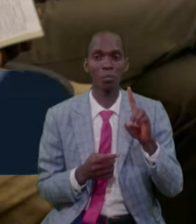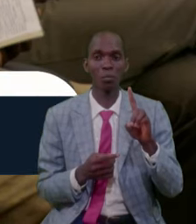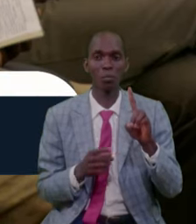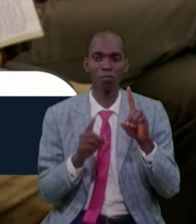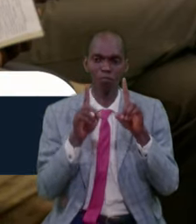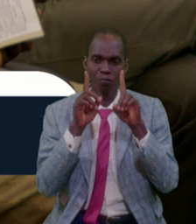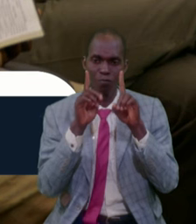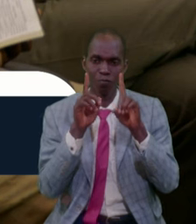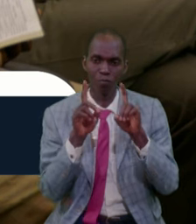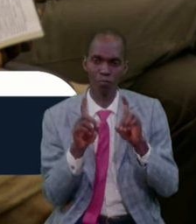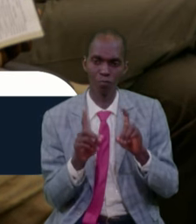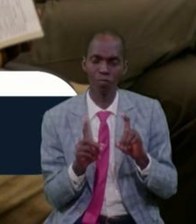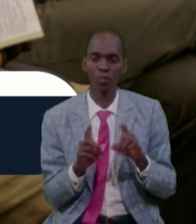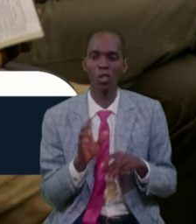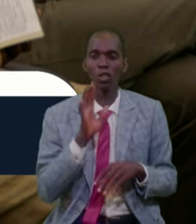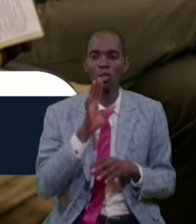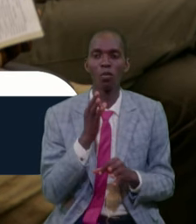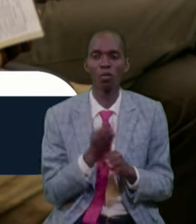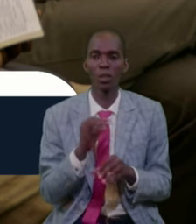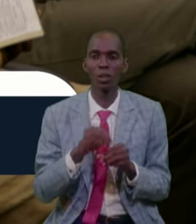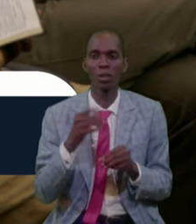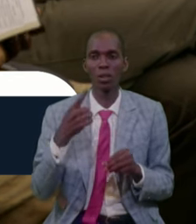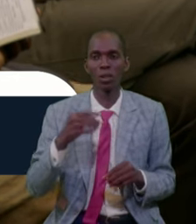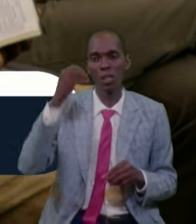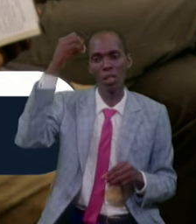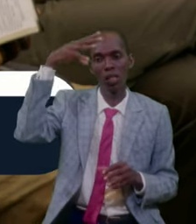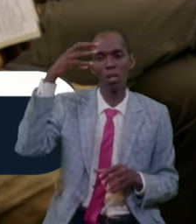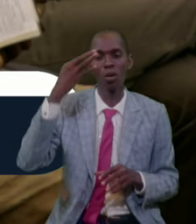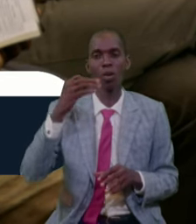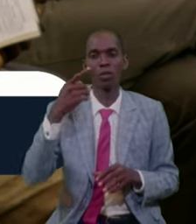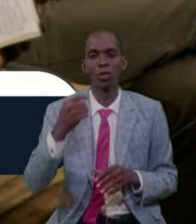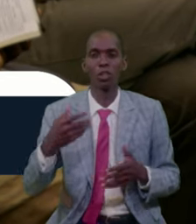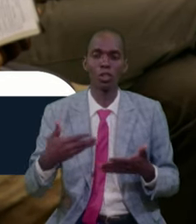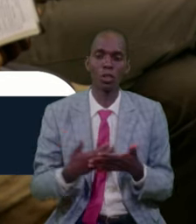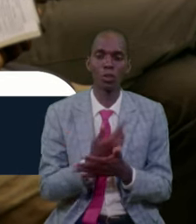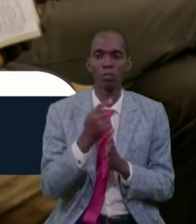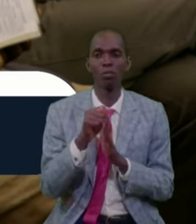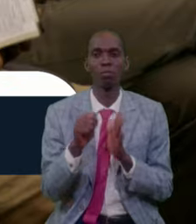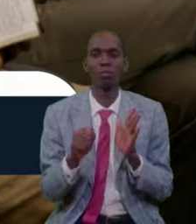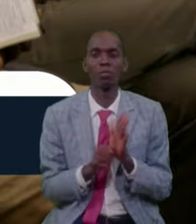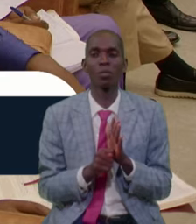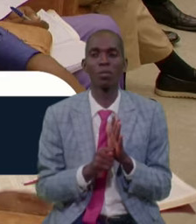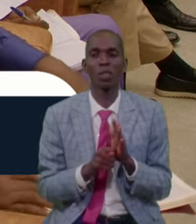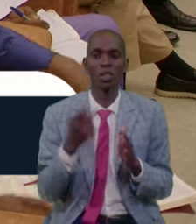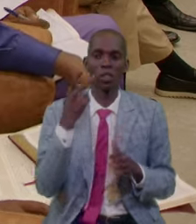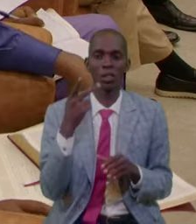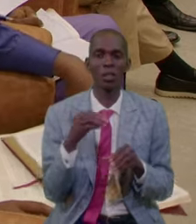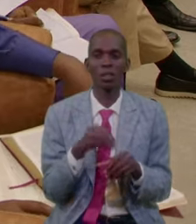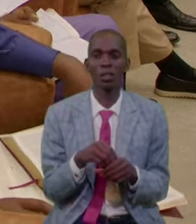faith in the light of the New Testament. We're told